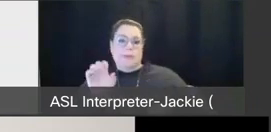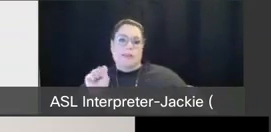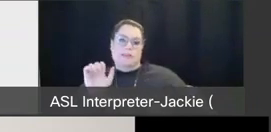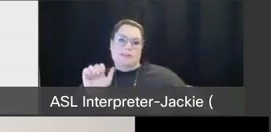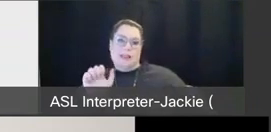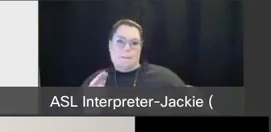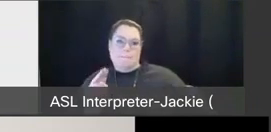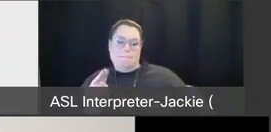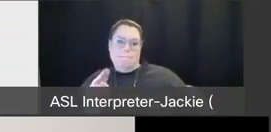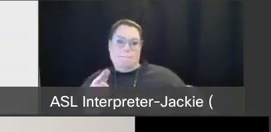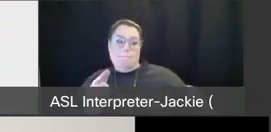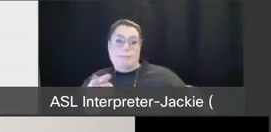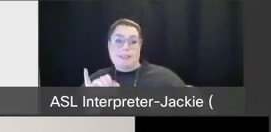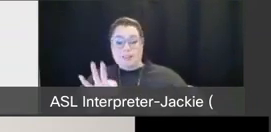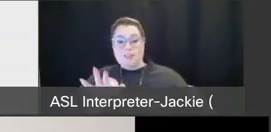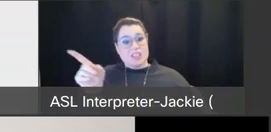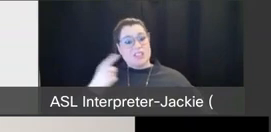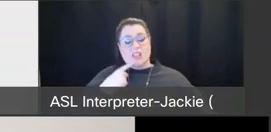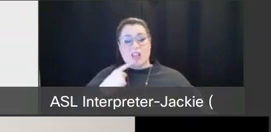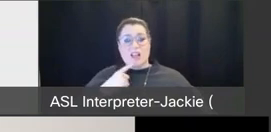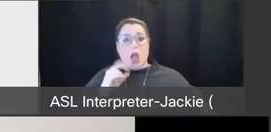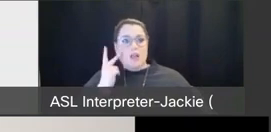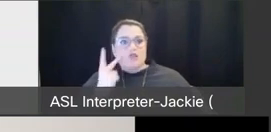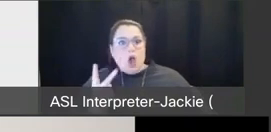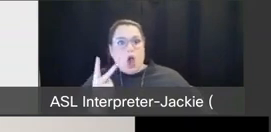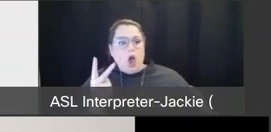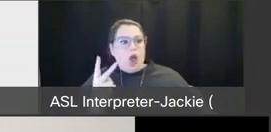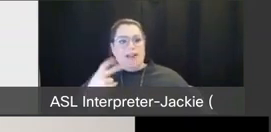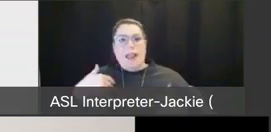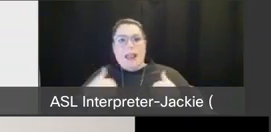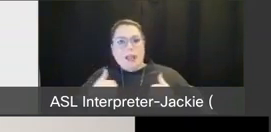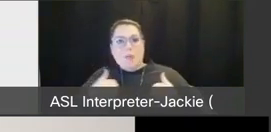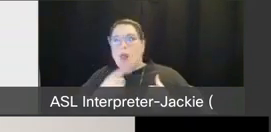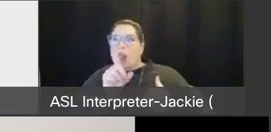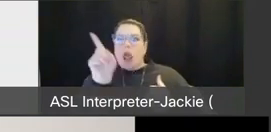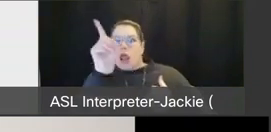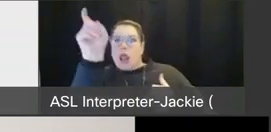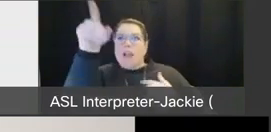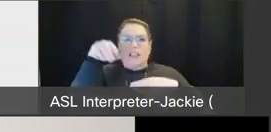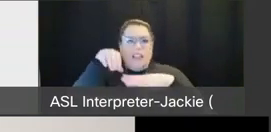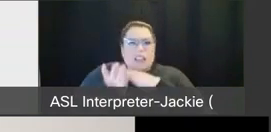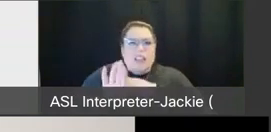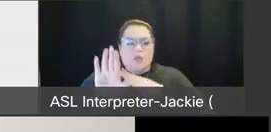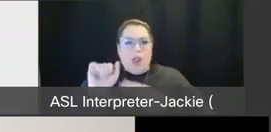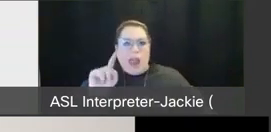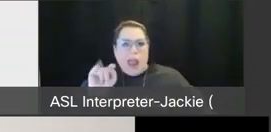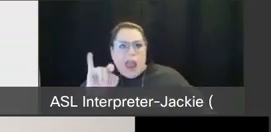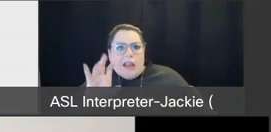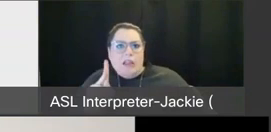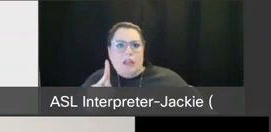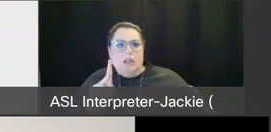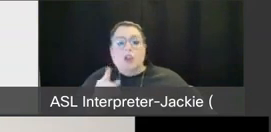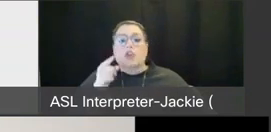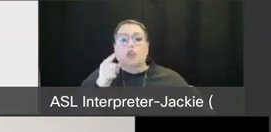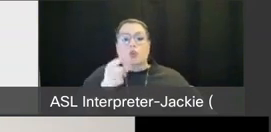if you can't get up into your attic, hire someone else to give you that estimate. You can thank the person for being a good Samaritan and